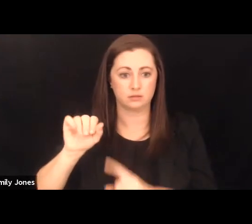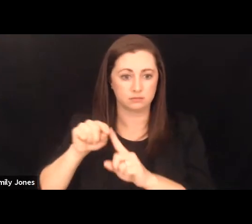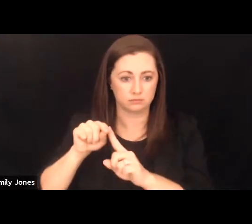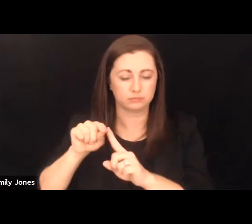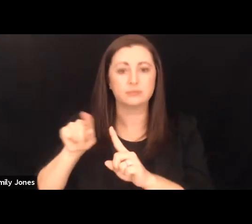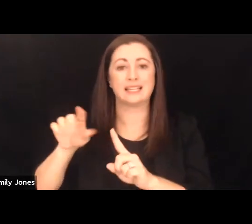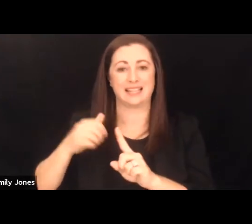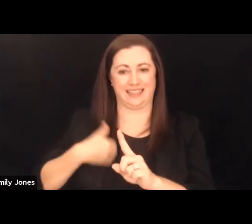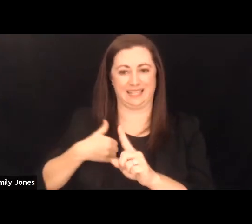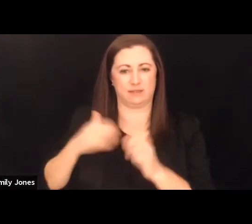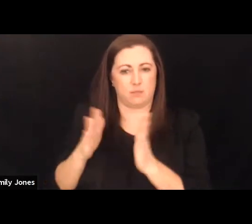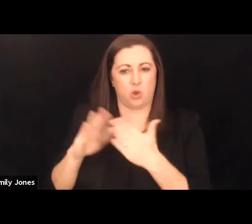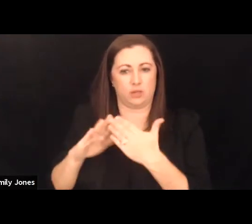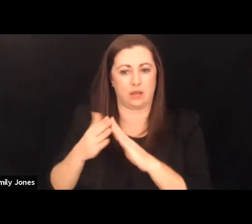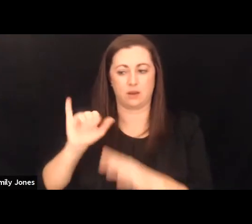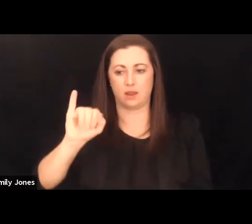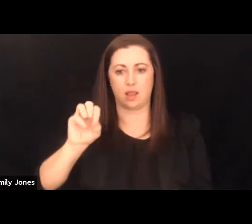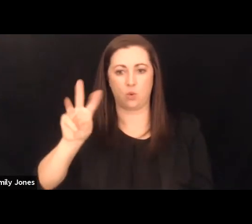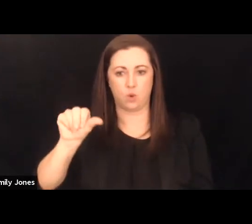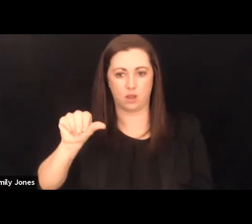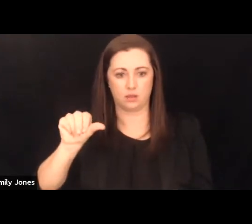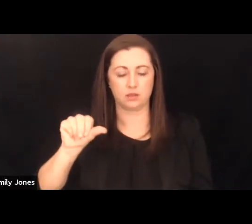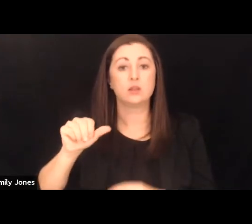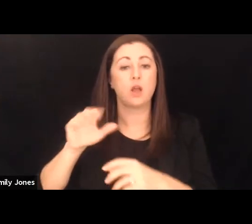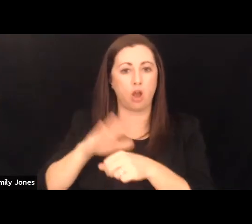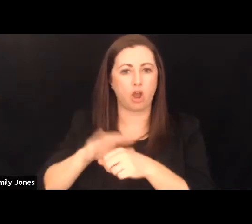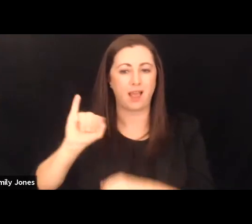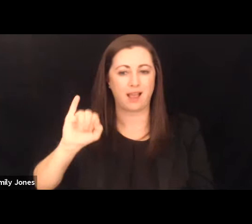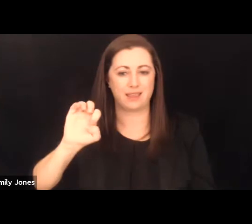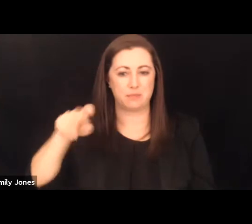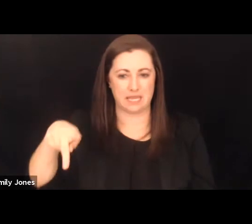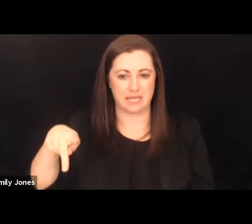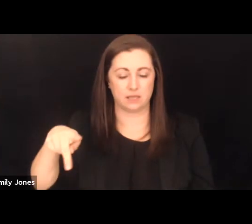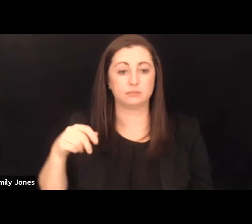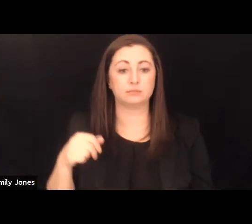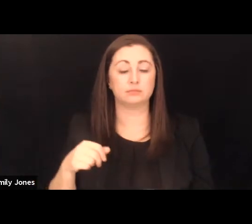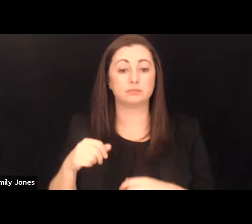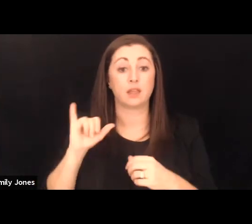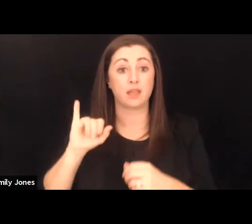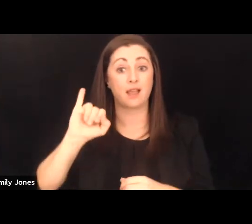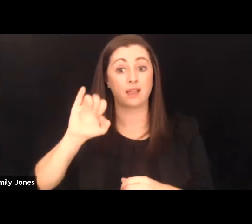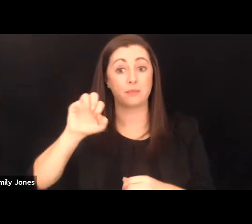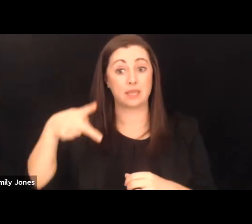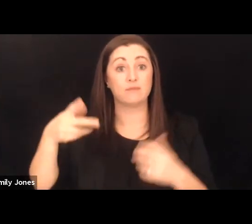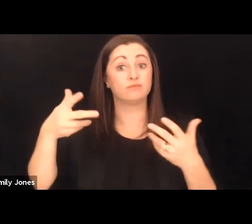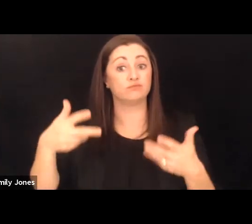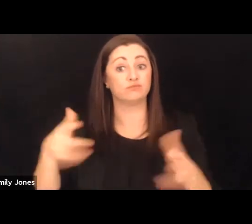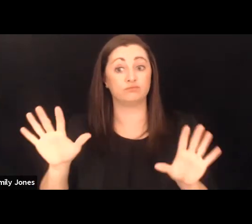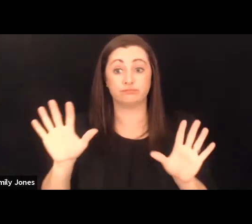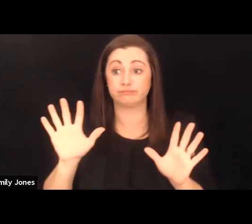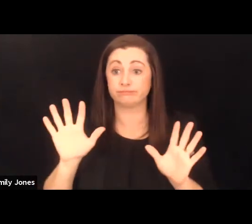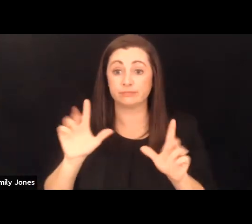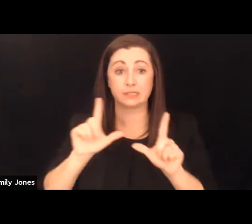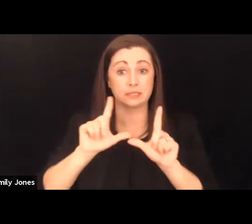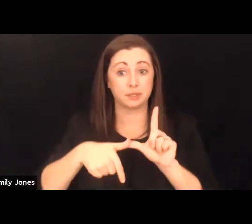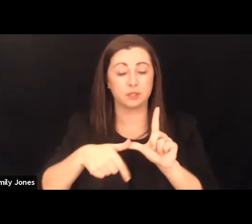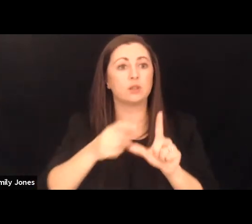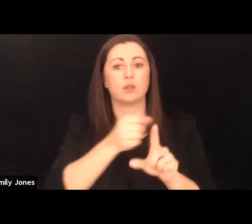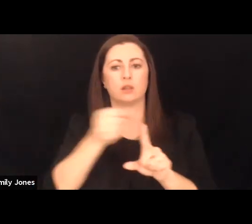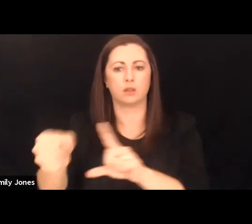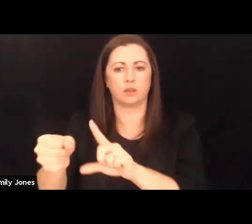Iowa. She finished her IEP and was immediately shunted into a sheltered workshop job at sub-minimum